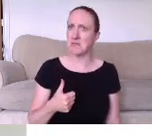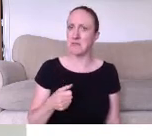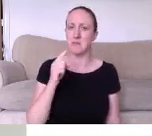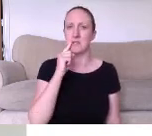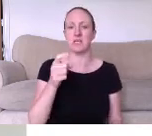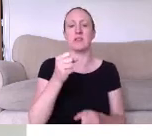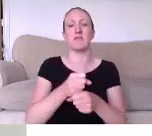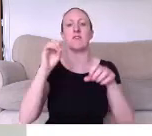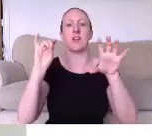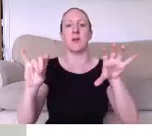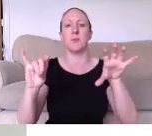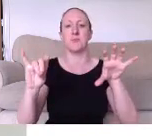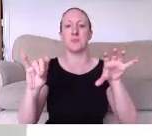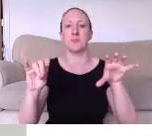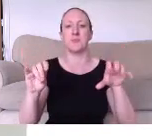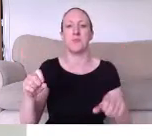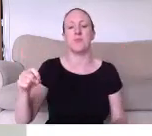Amazing, said the Gruffalo.